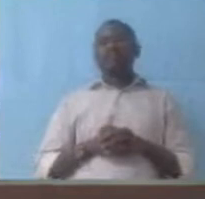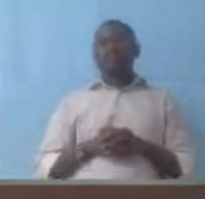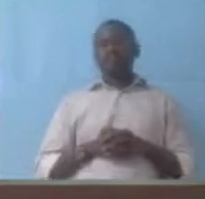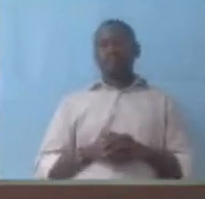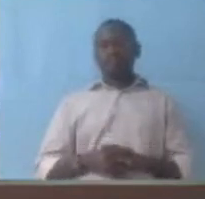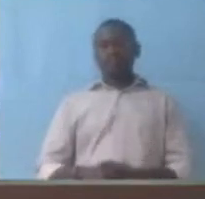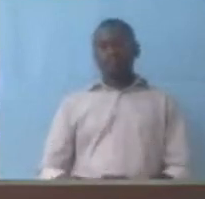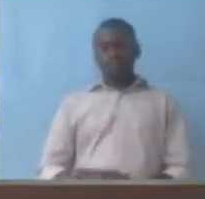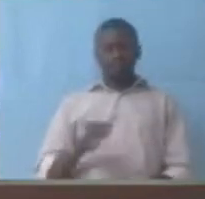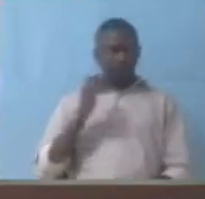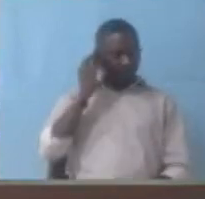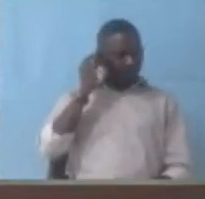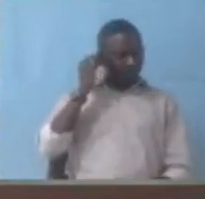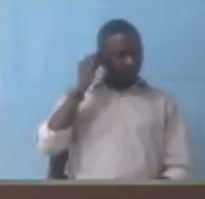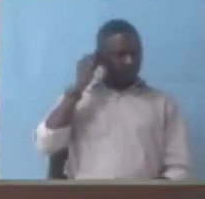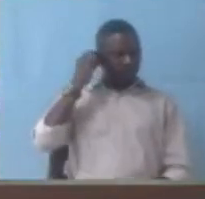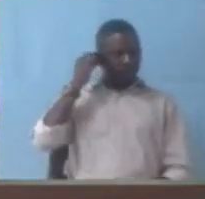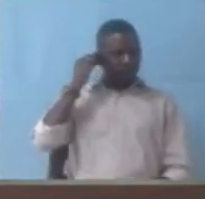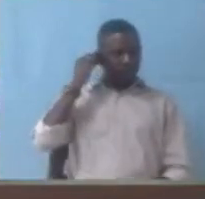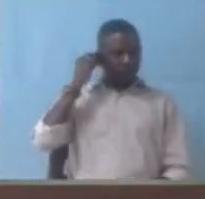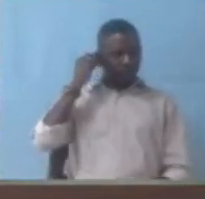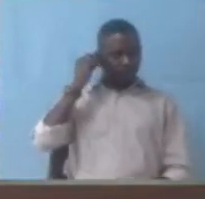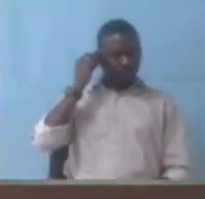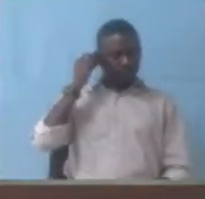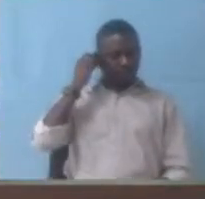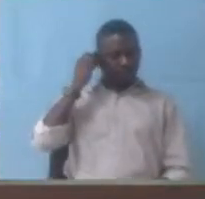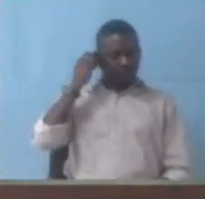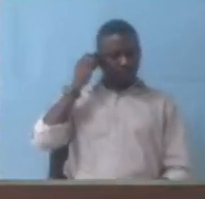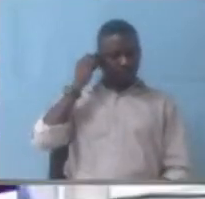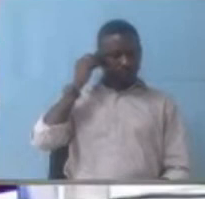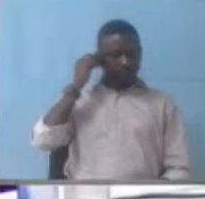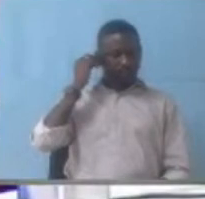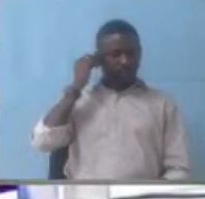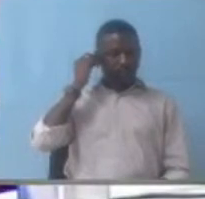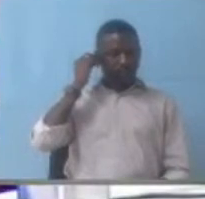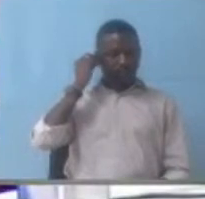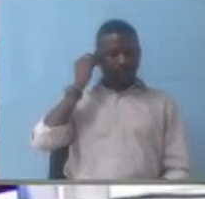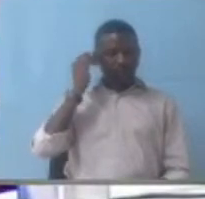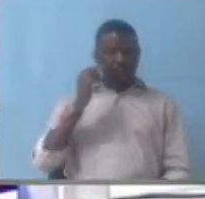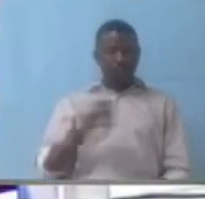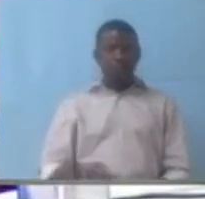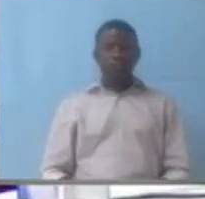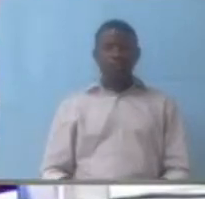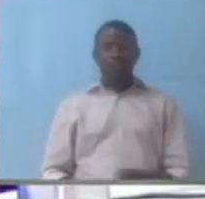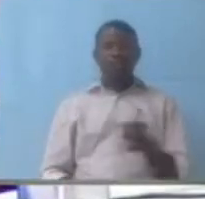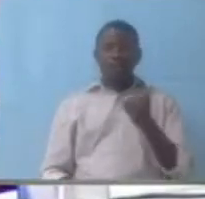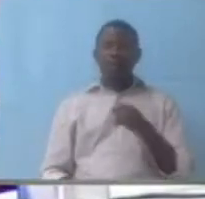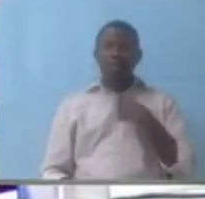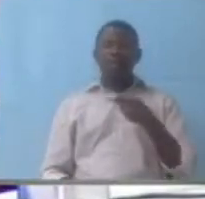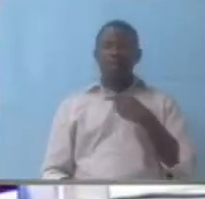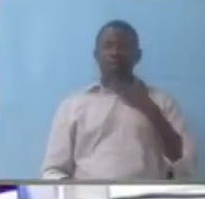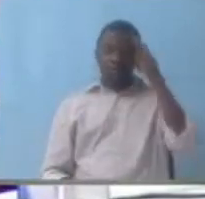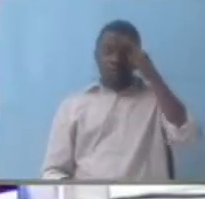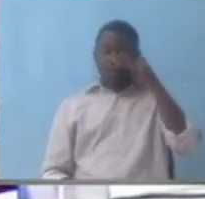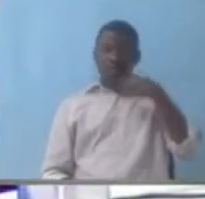ni ko be tambandilal nun na dibite bu la pour que londi. But for now and for the purposes of the TRRC, no, it's very important to